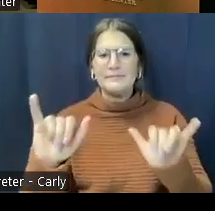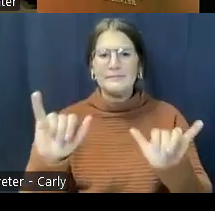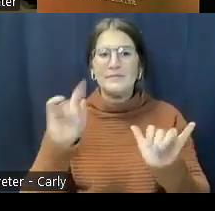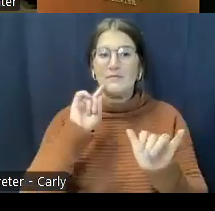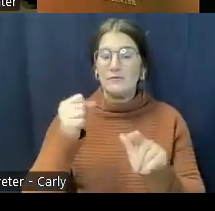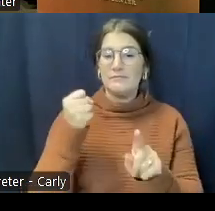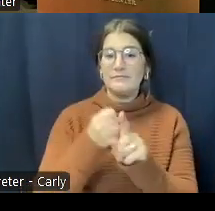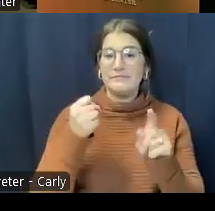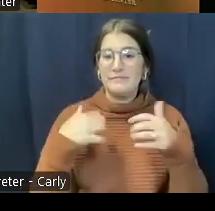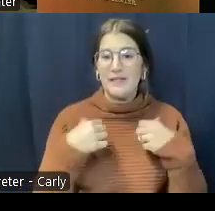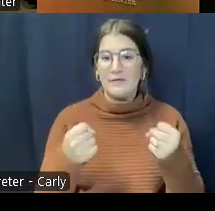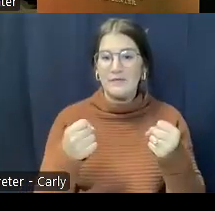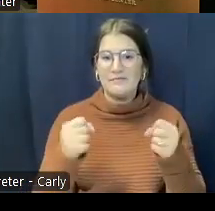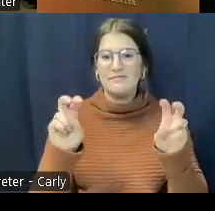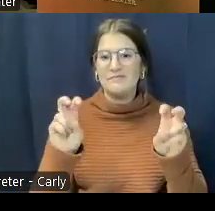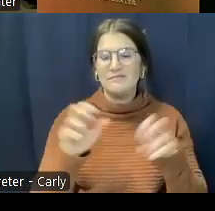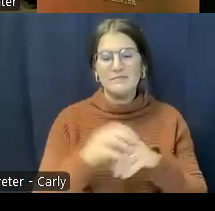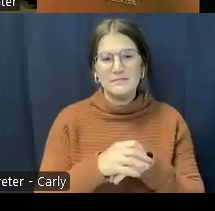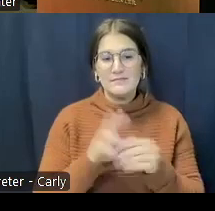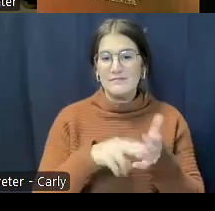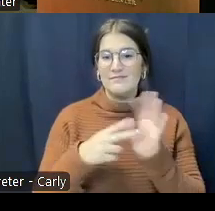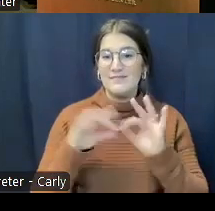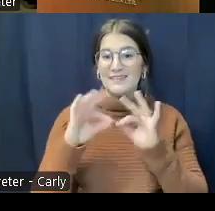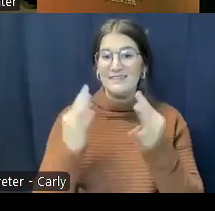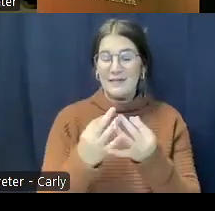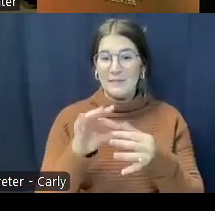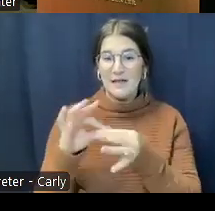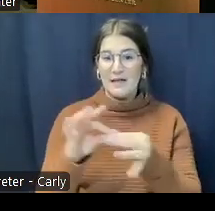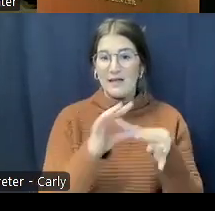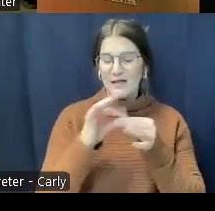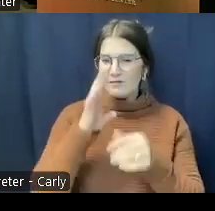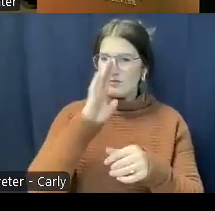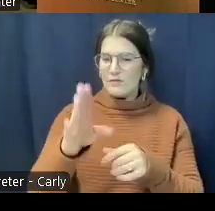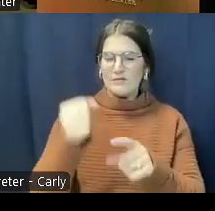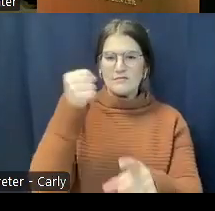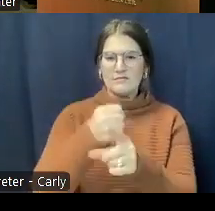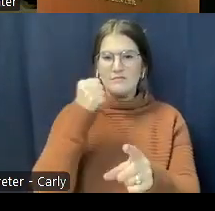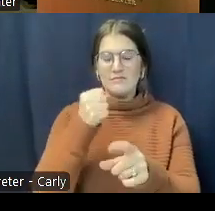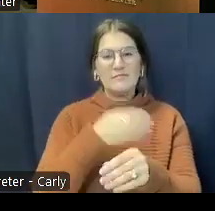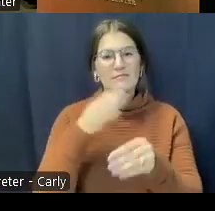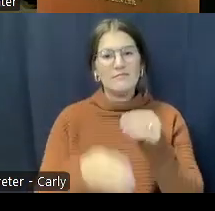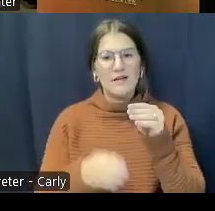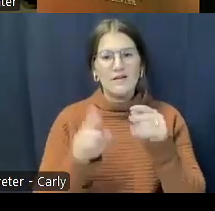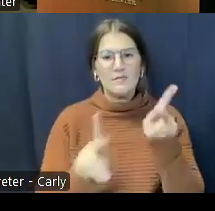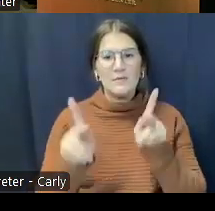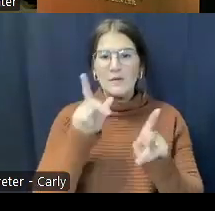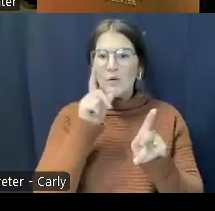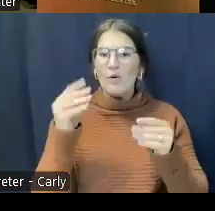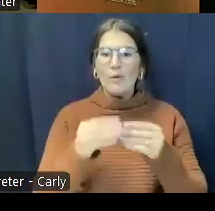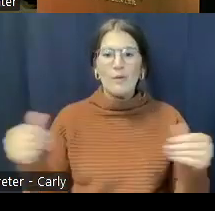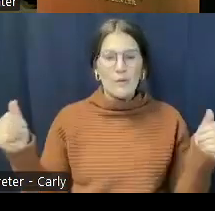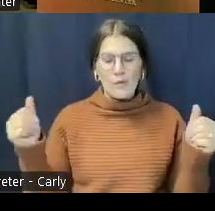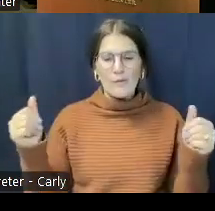health, which described how family dynamics directly affect the outcome of people who become free of seizures with epilepsy